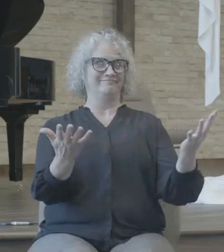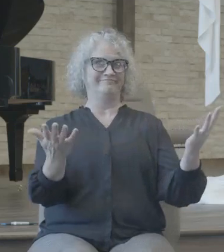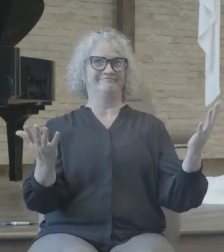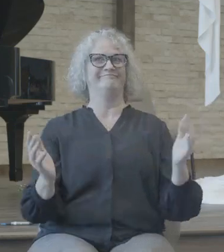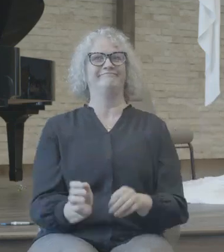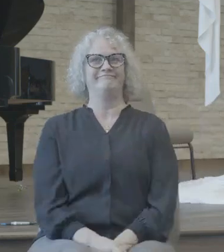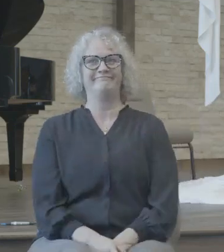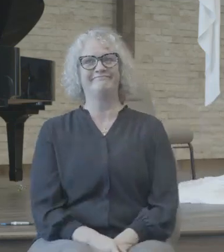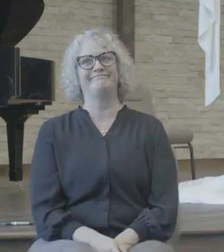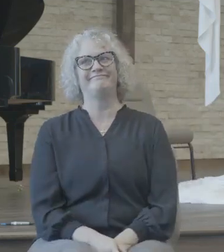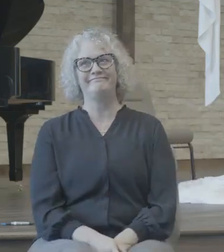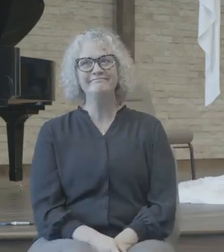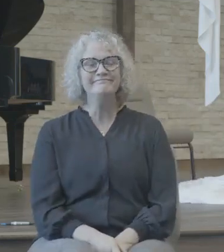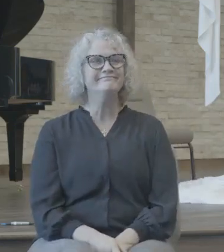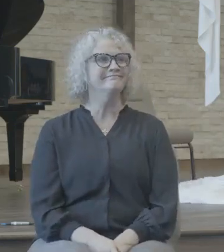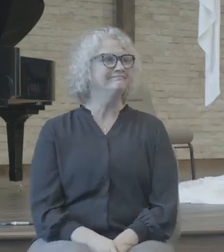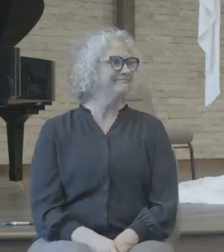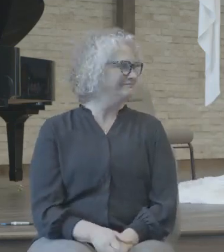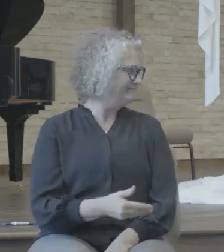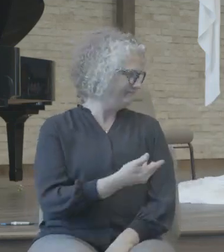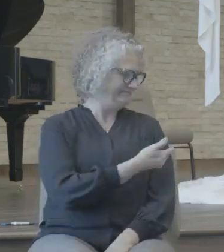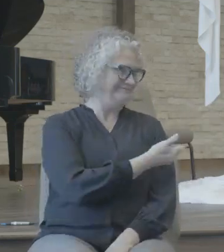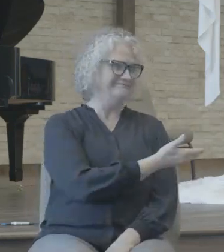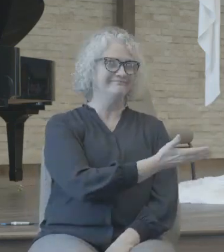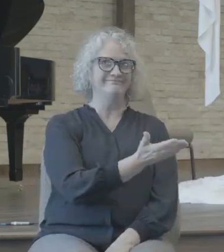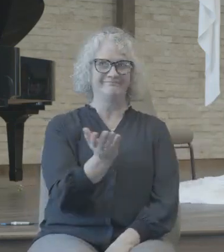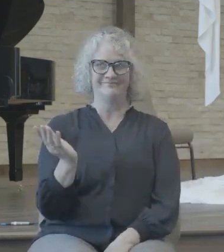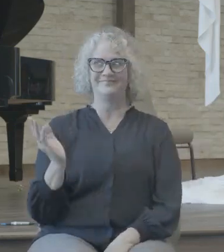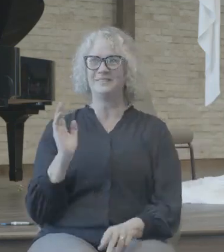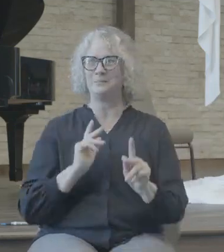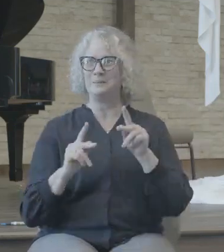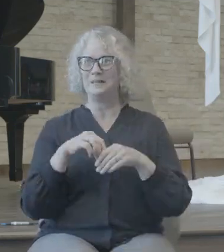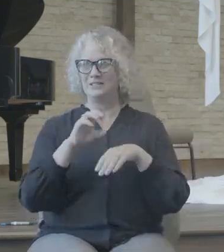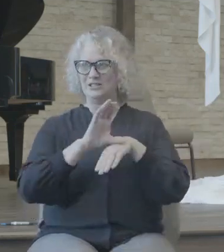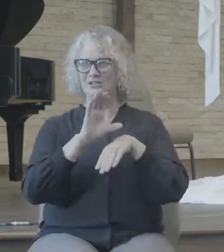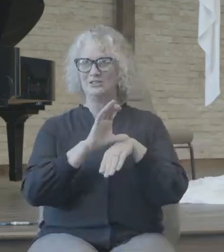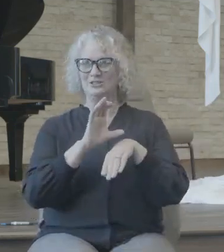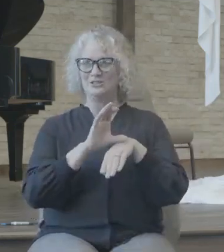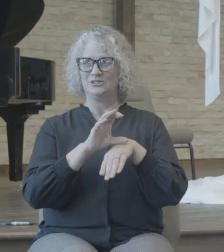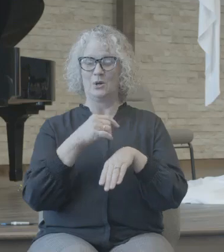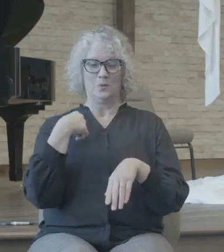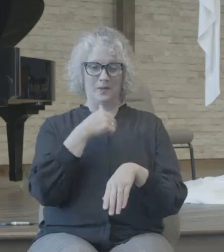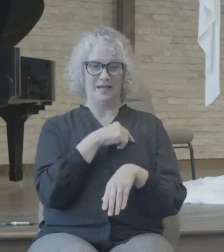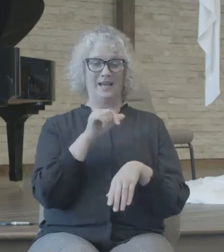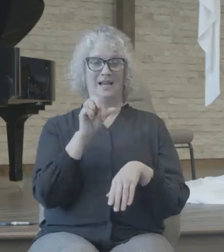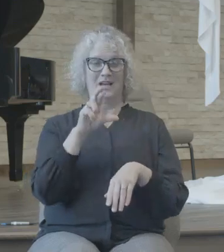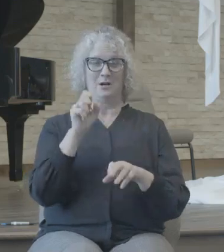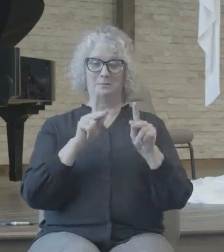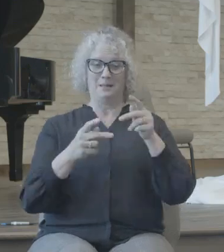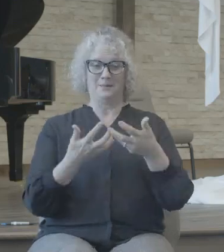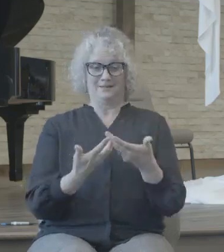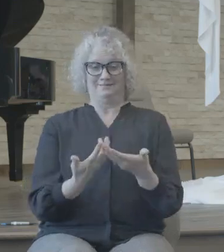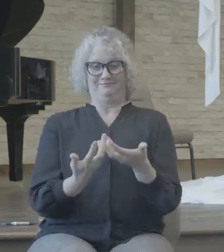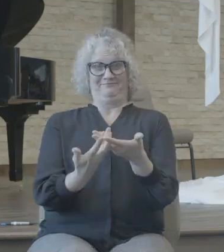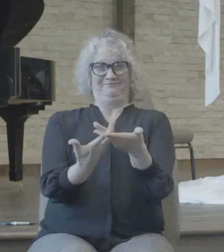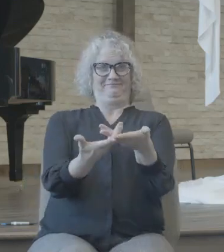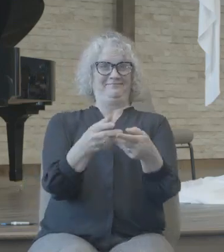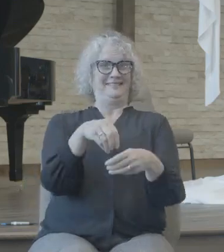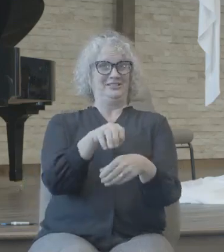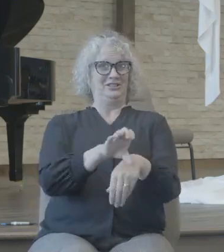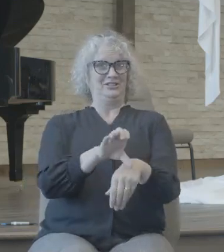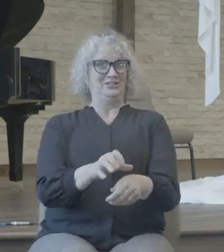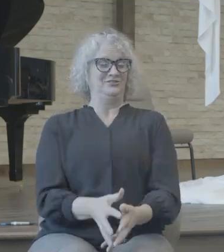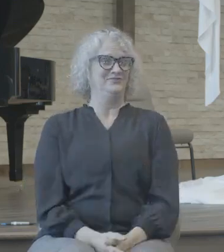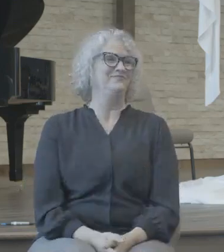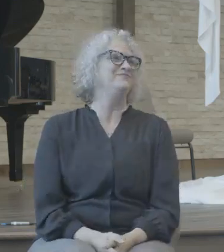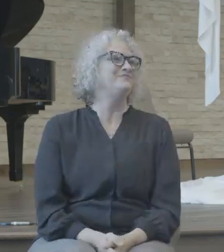guys and everybody else here. We are the people in the church.